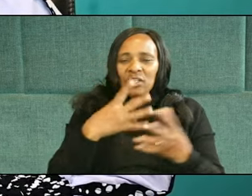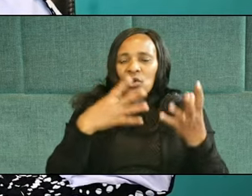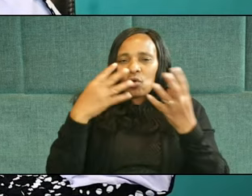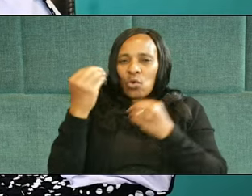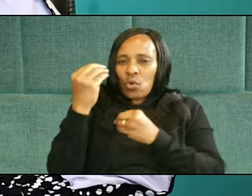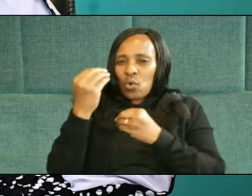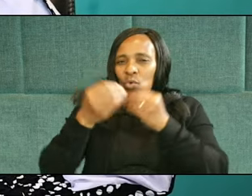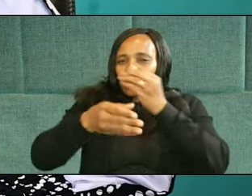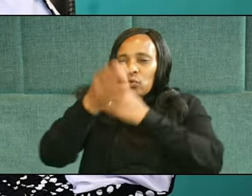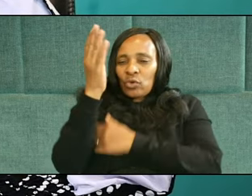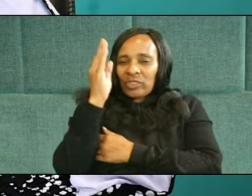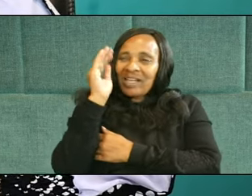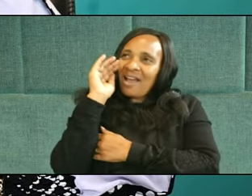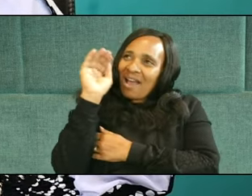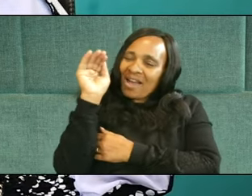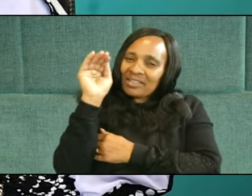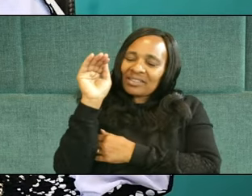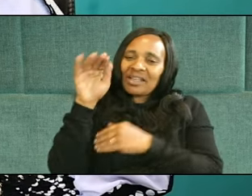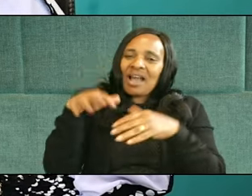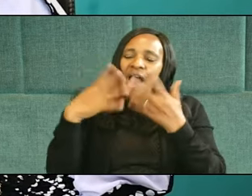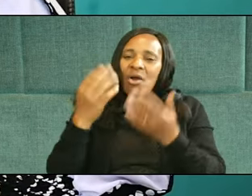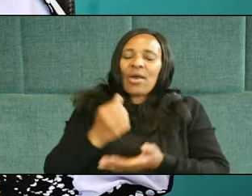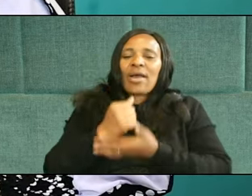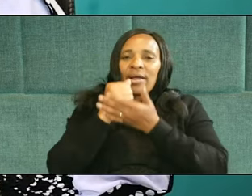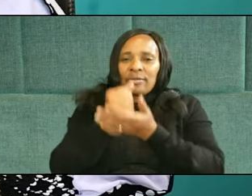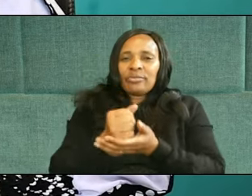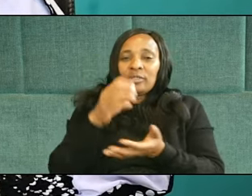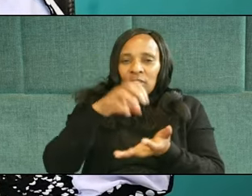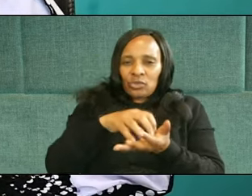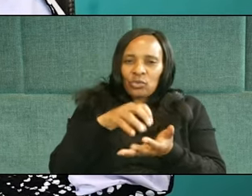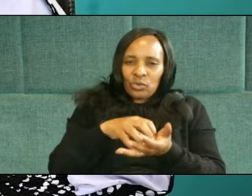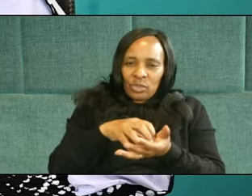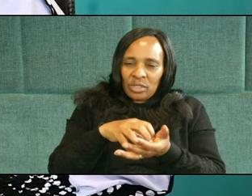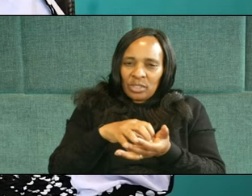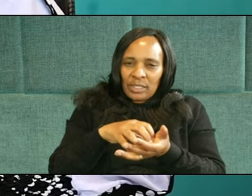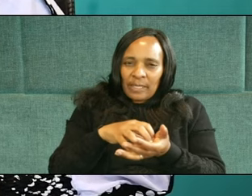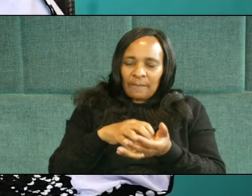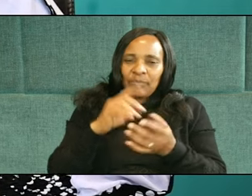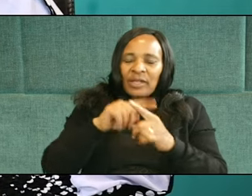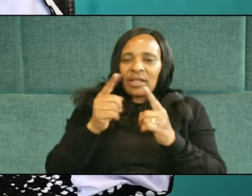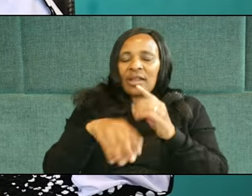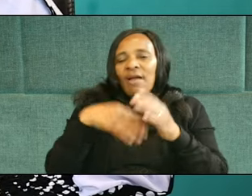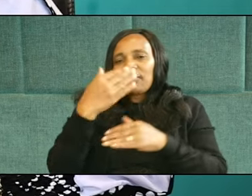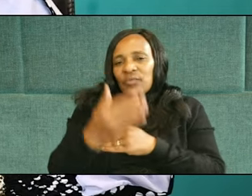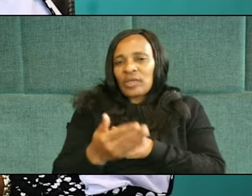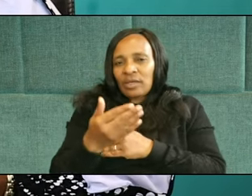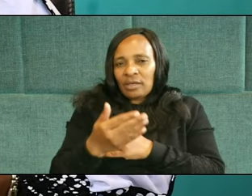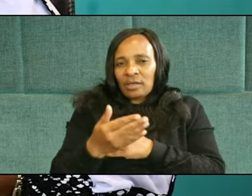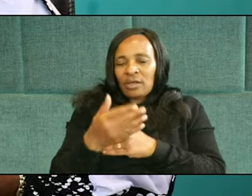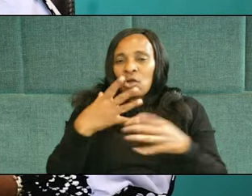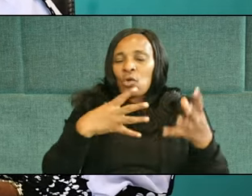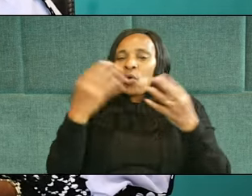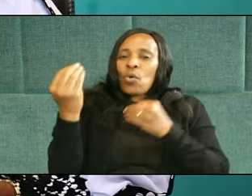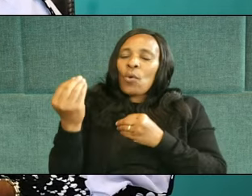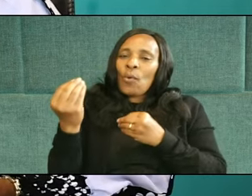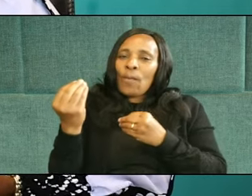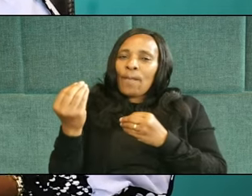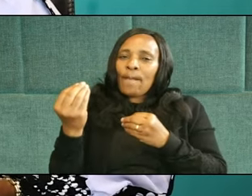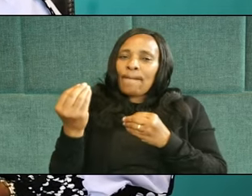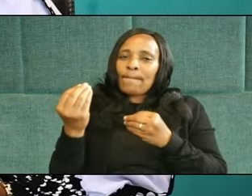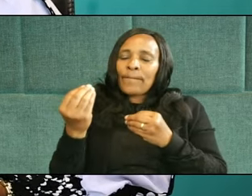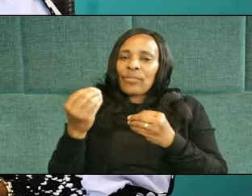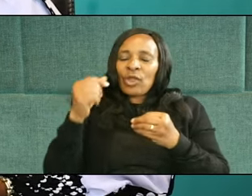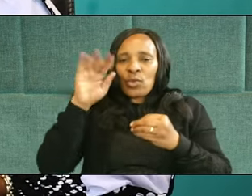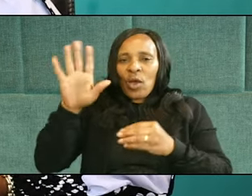God mm-hmm. and ask him how you can help in that situation. Mm-hmm. Then afterwards, you can now go to